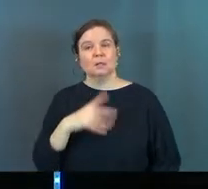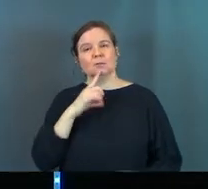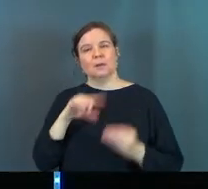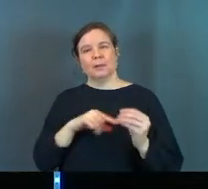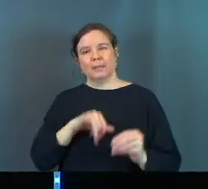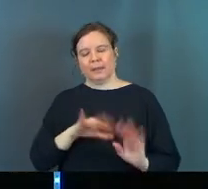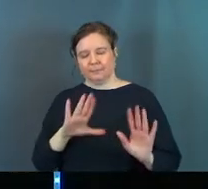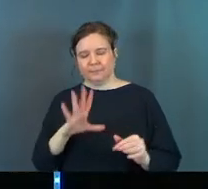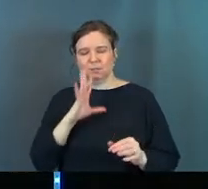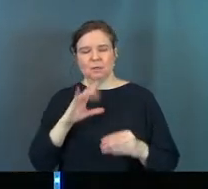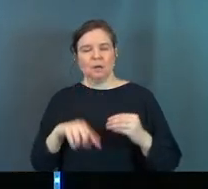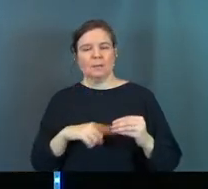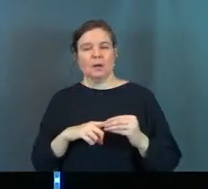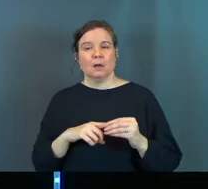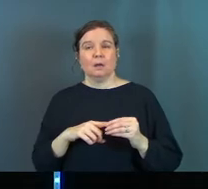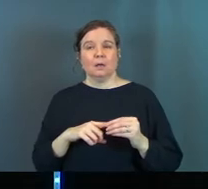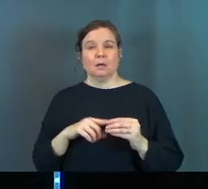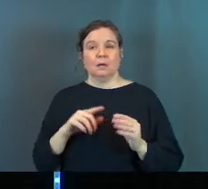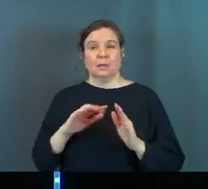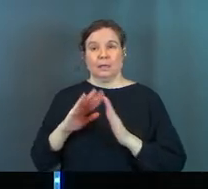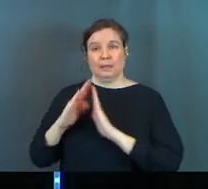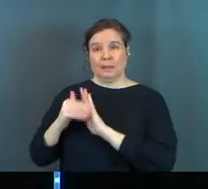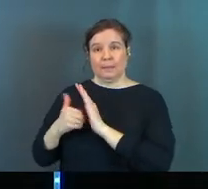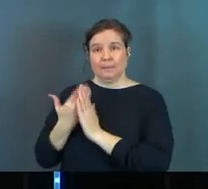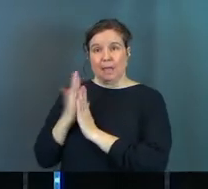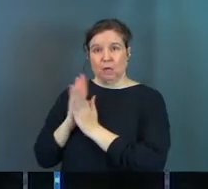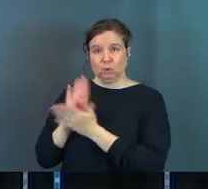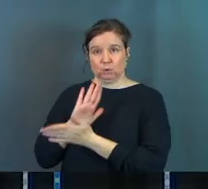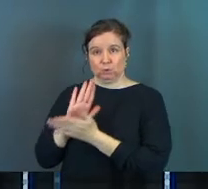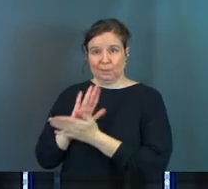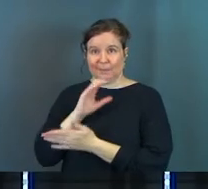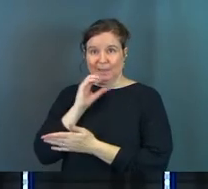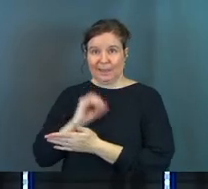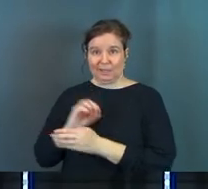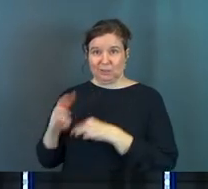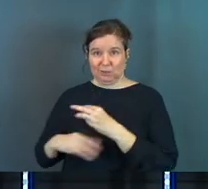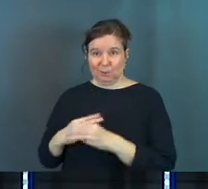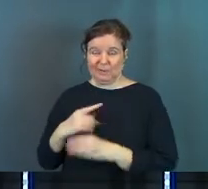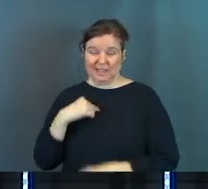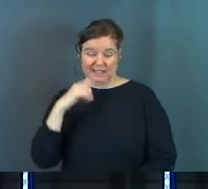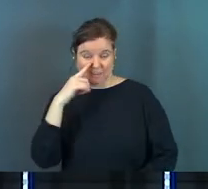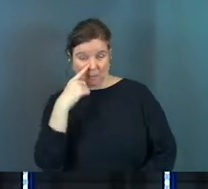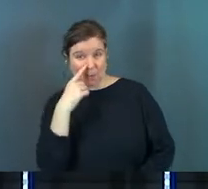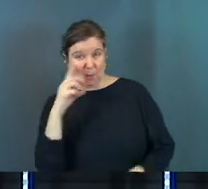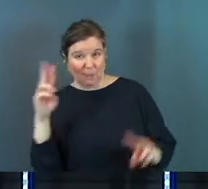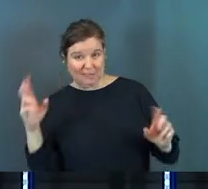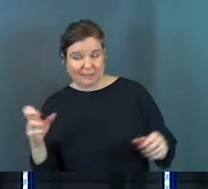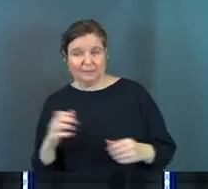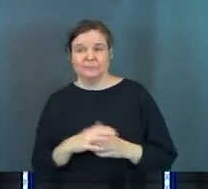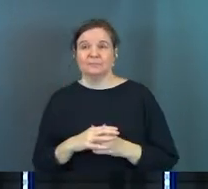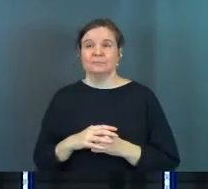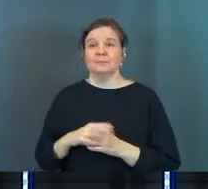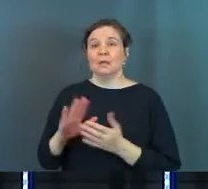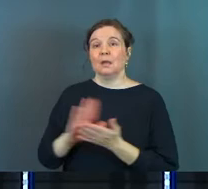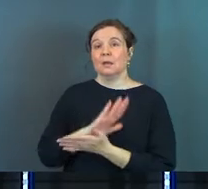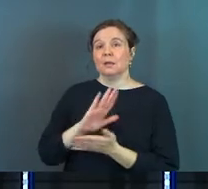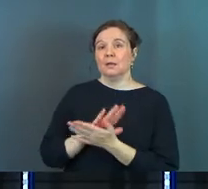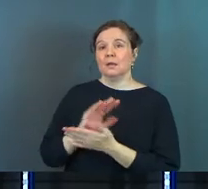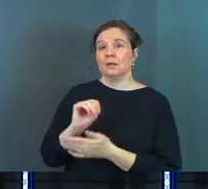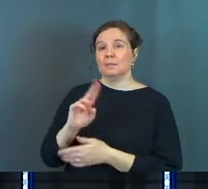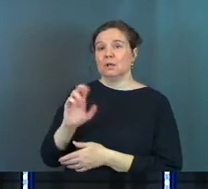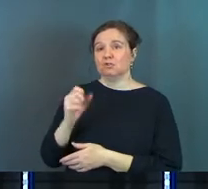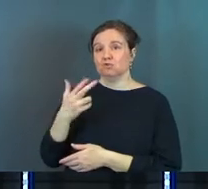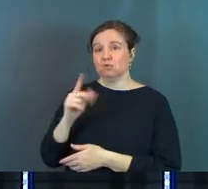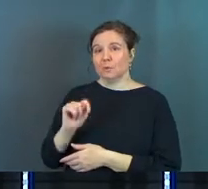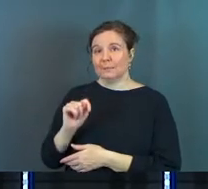talk about that. Let's talk about manuscripts in the ancient world. That's a boring title, isn't it? Manuscripts in the ancient world. And when I say manuscript,